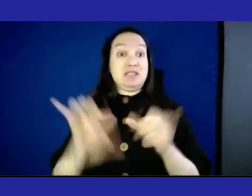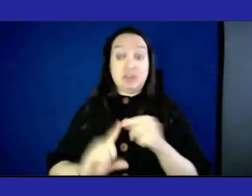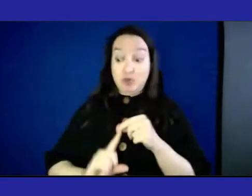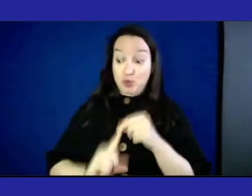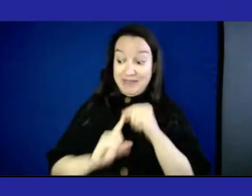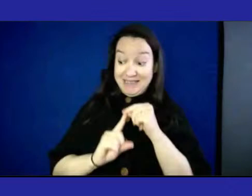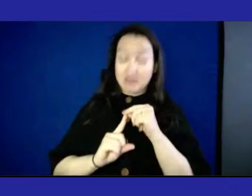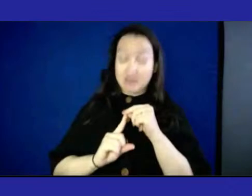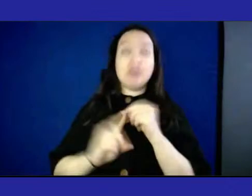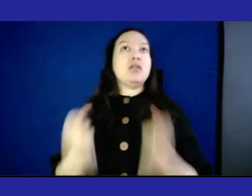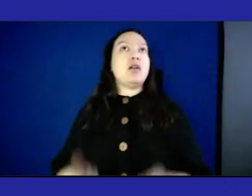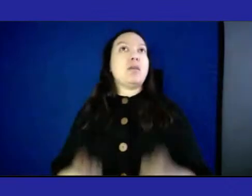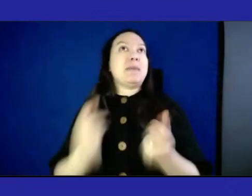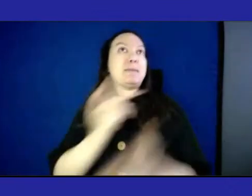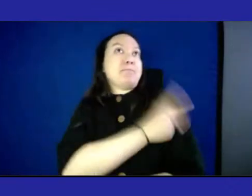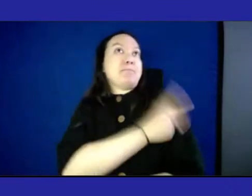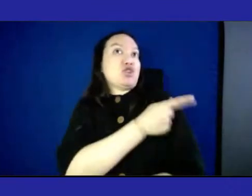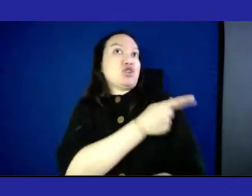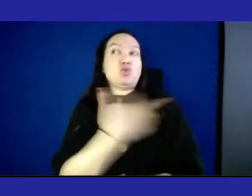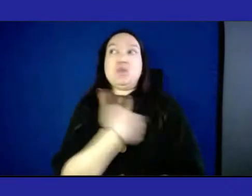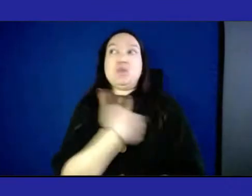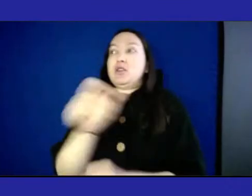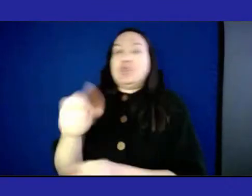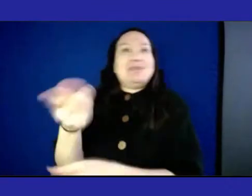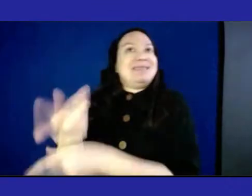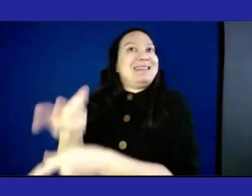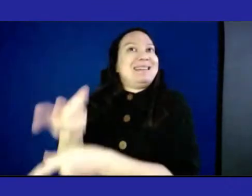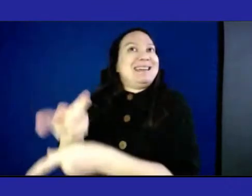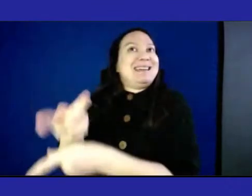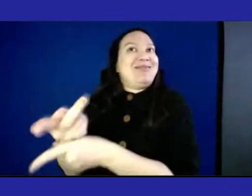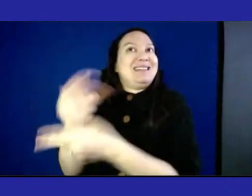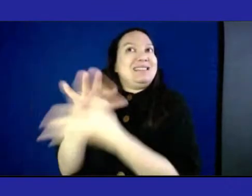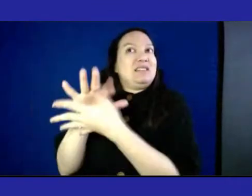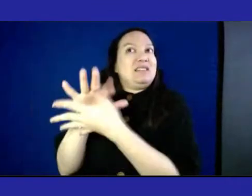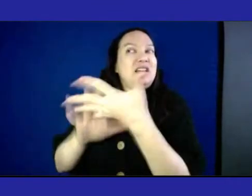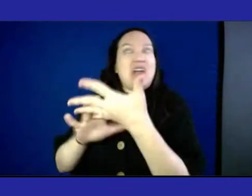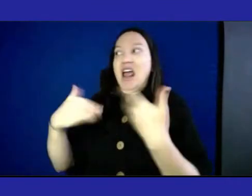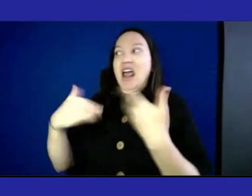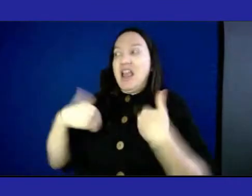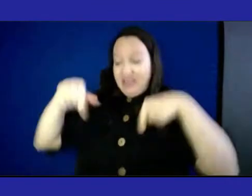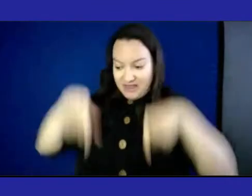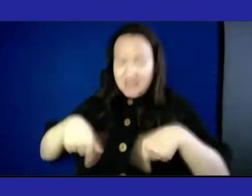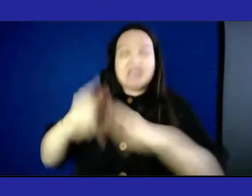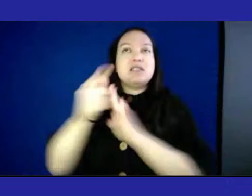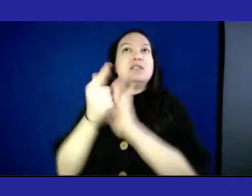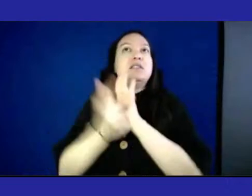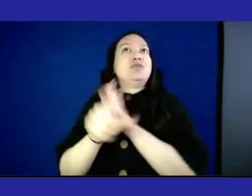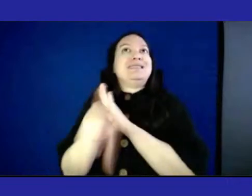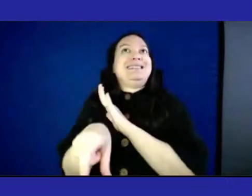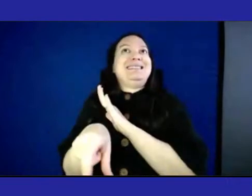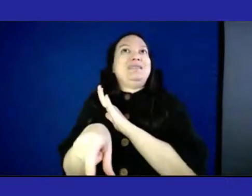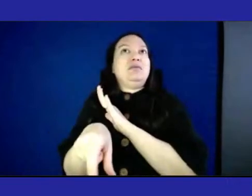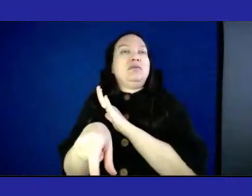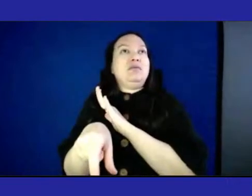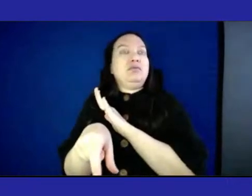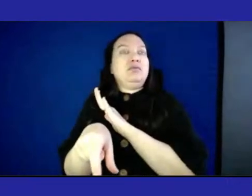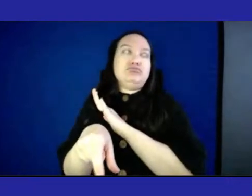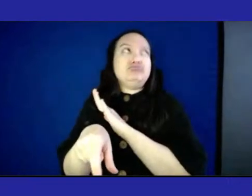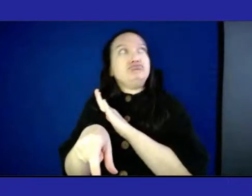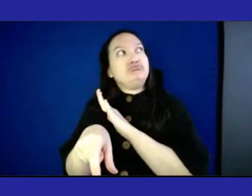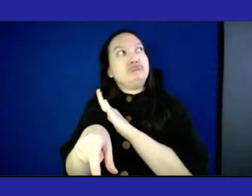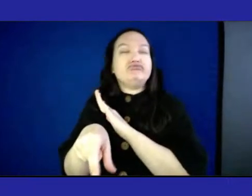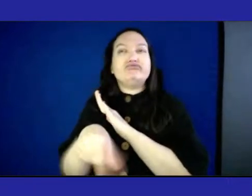number of patients that we do take care of that have this as a legal need. It's one of our highly